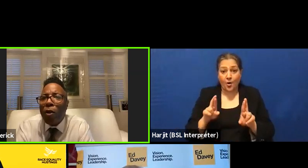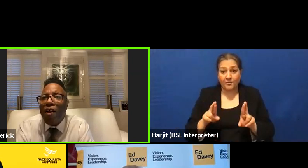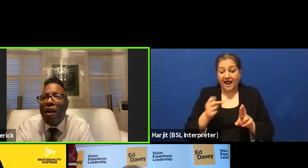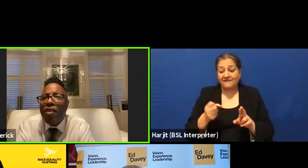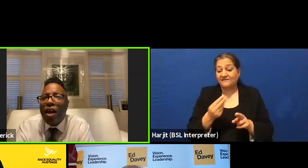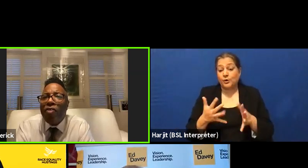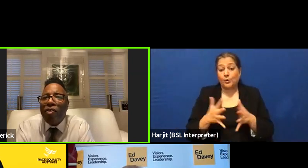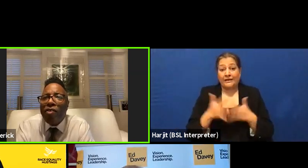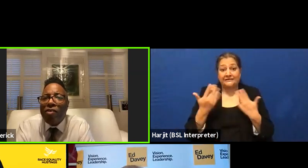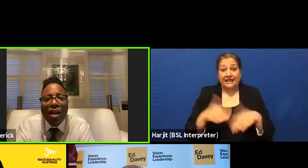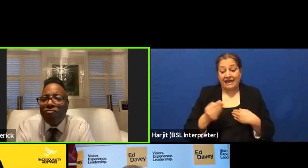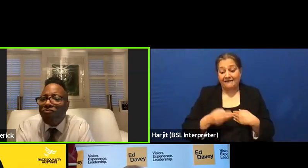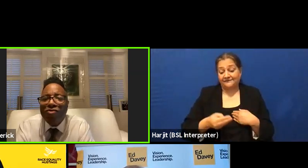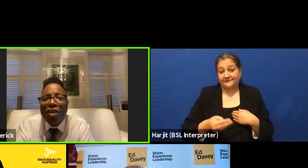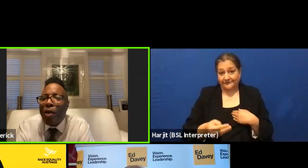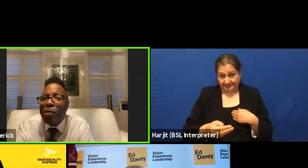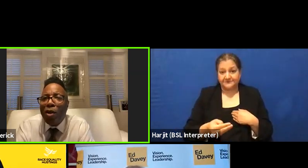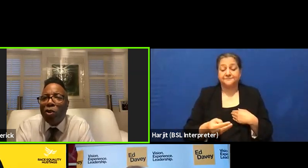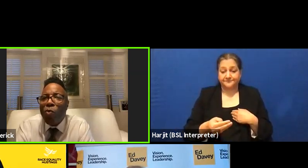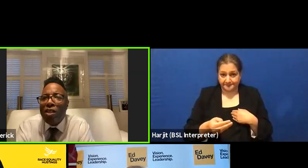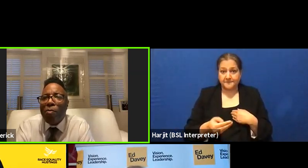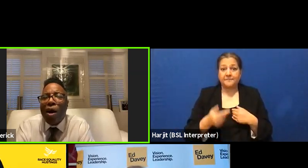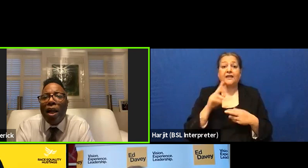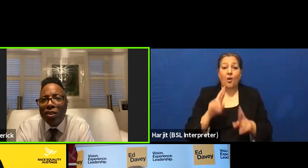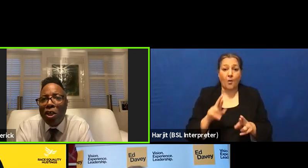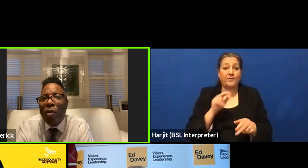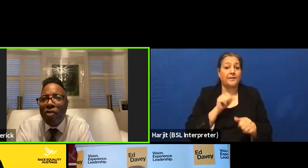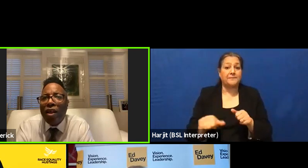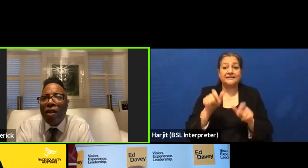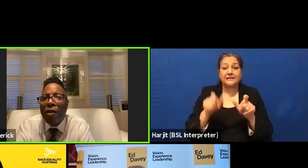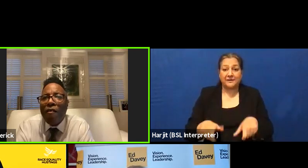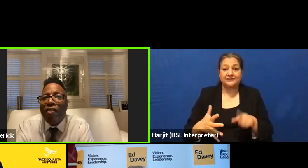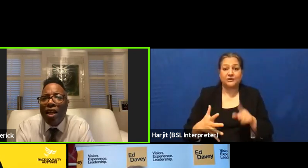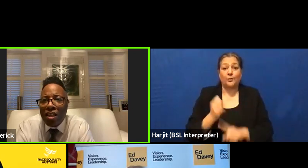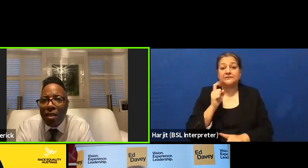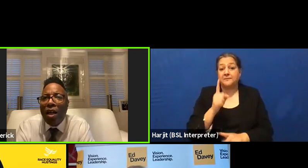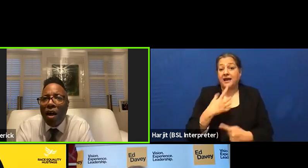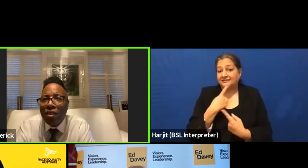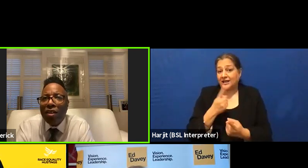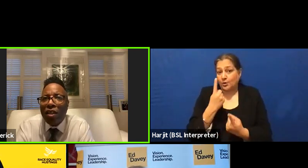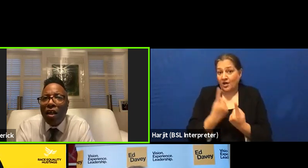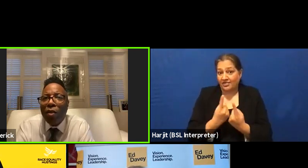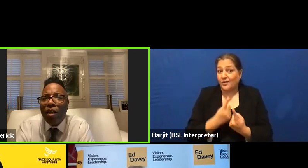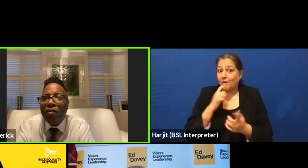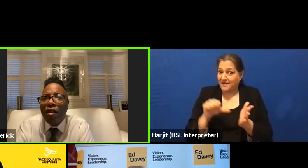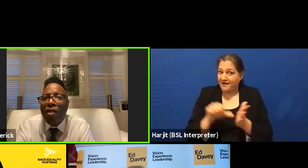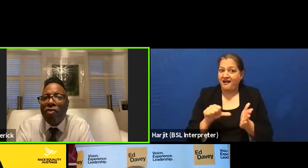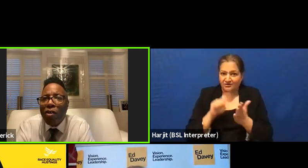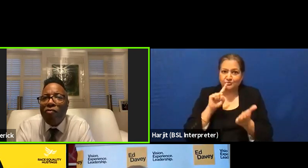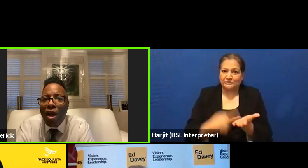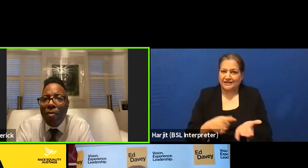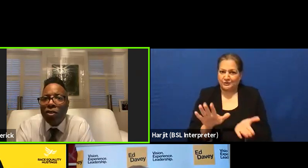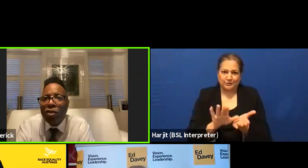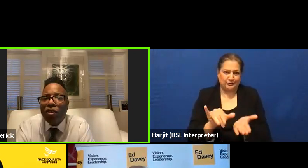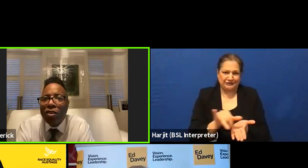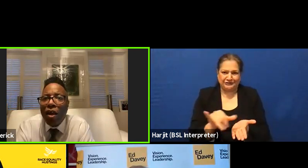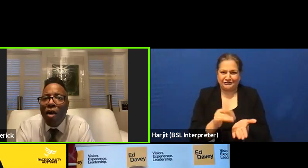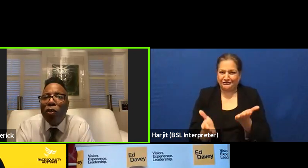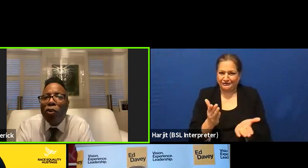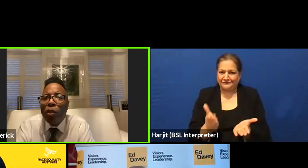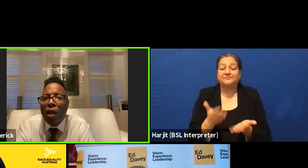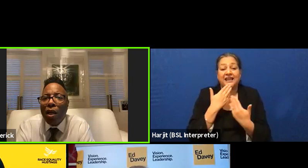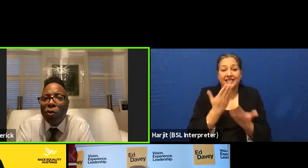to go, that the best person wins. But I can tell you one thing, it's going to be hard to decide the winner. Thank you very much. And